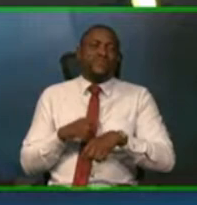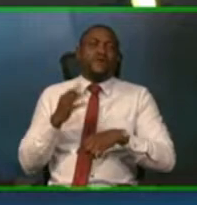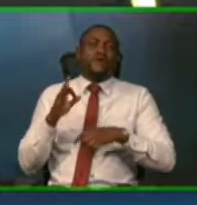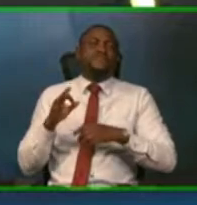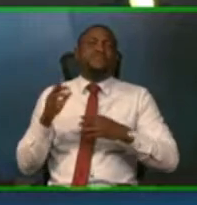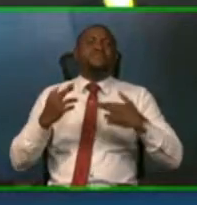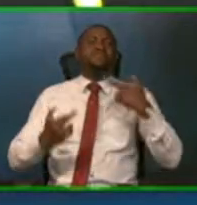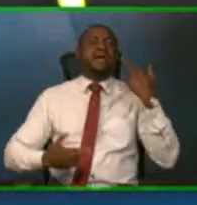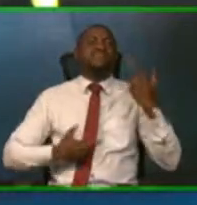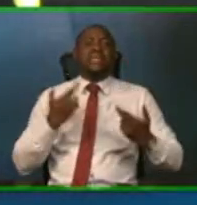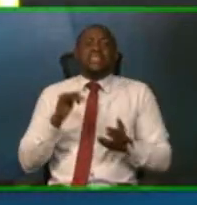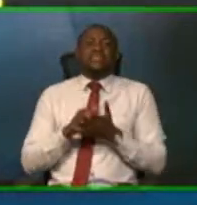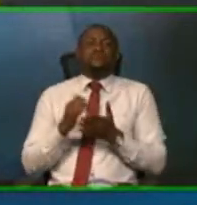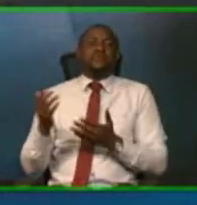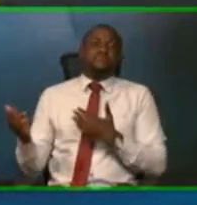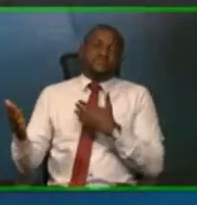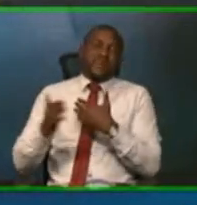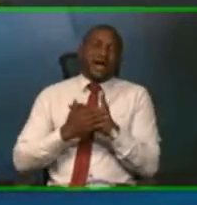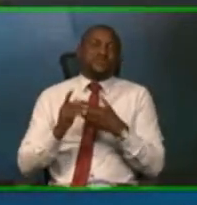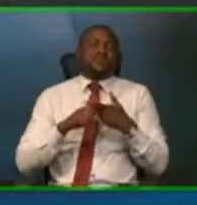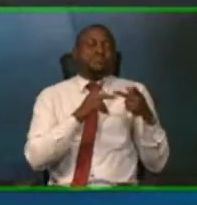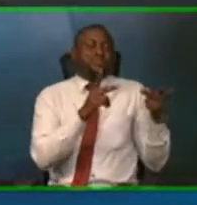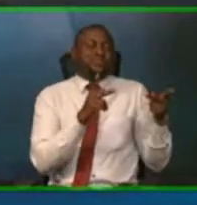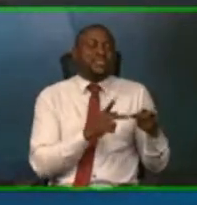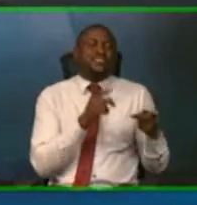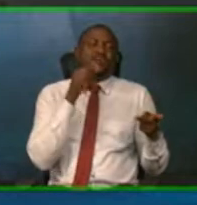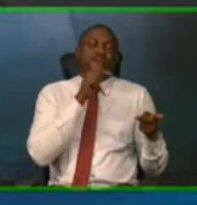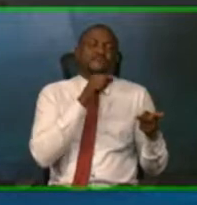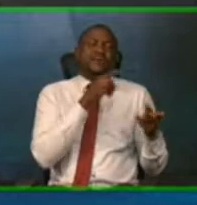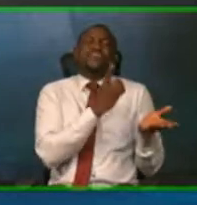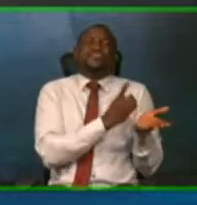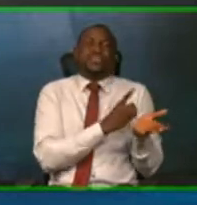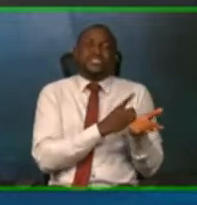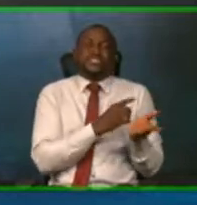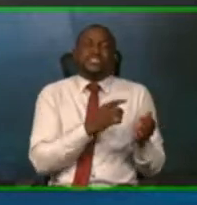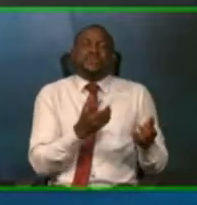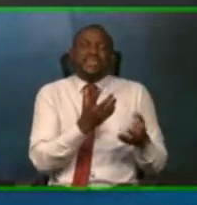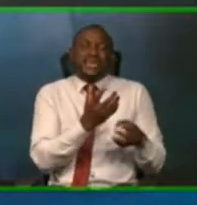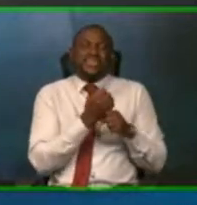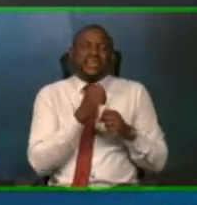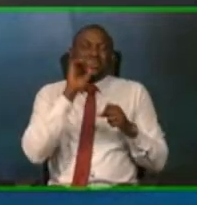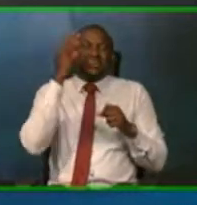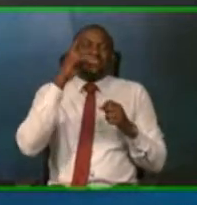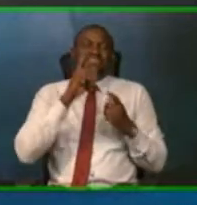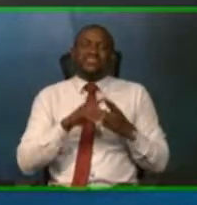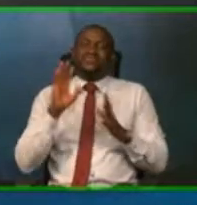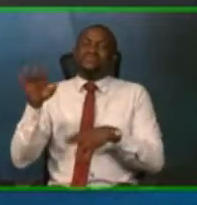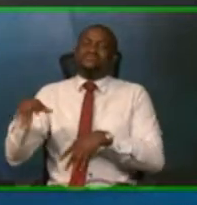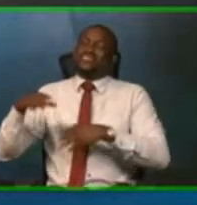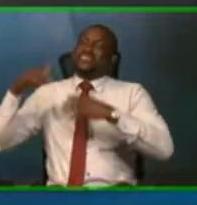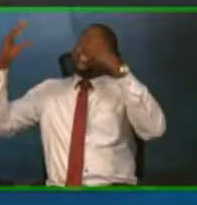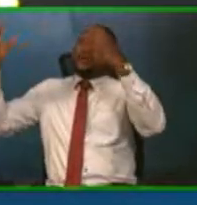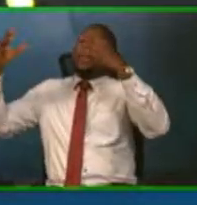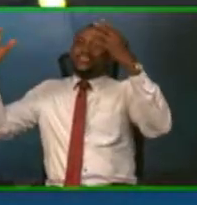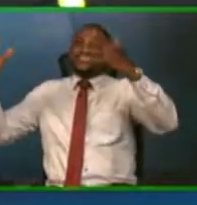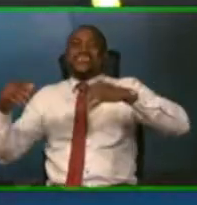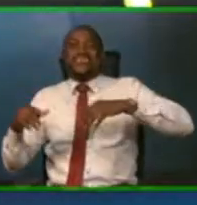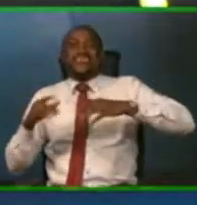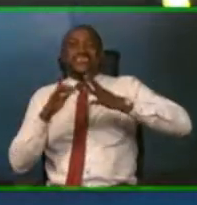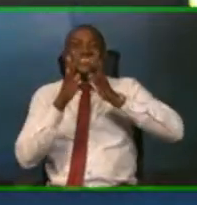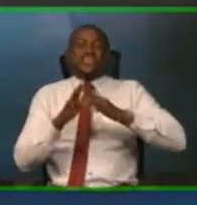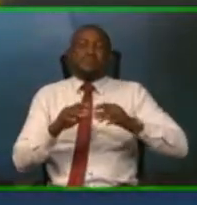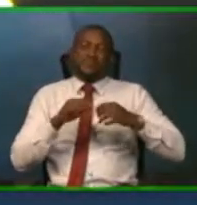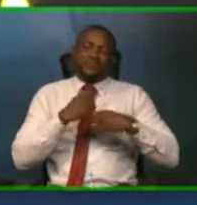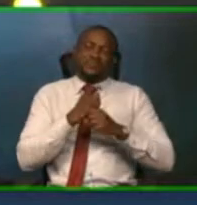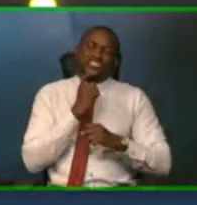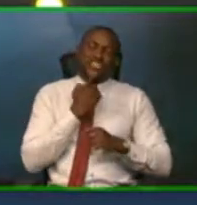that we must return to the place of doctrine. We must obtain grace to leave this celebrity Christianity and get serious with